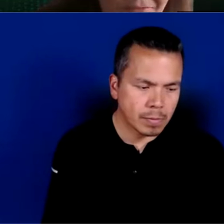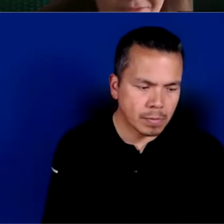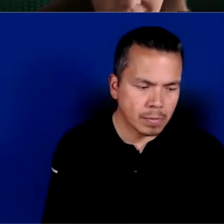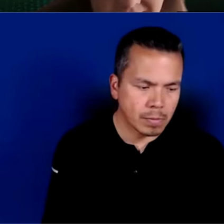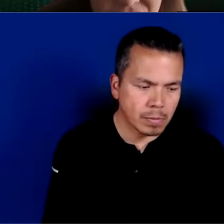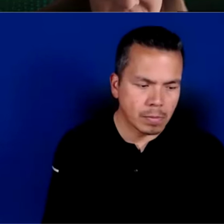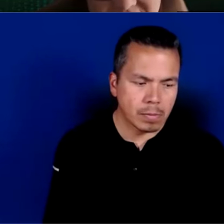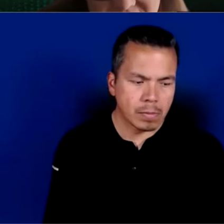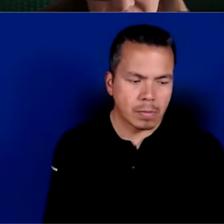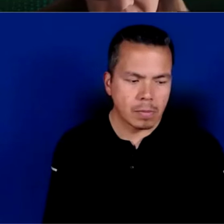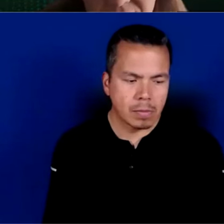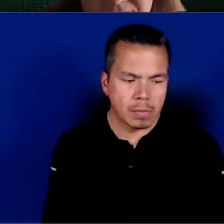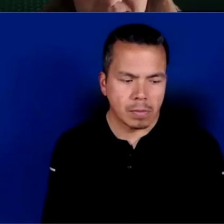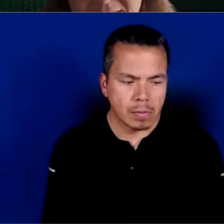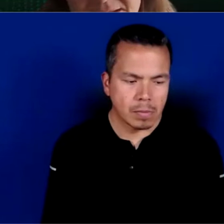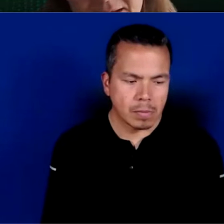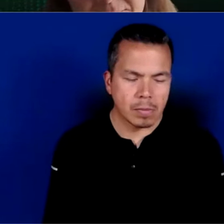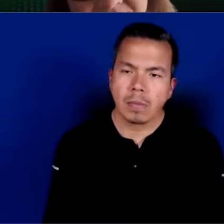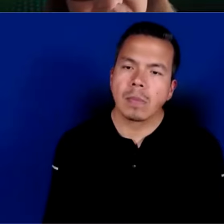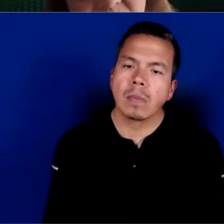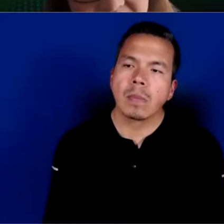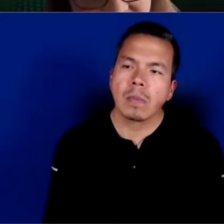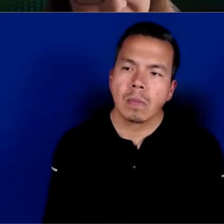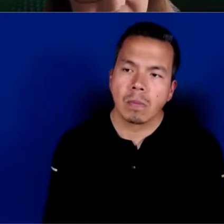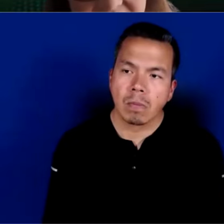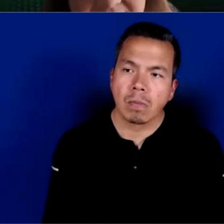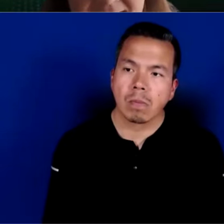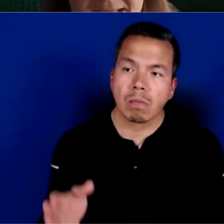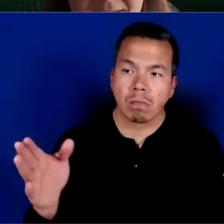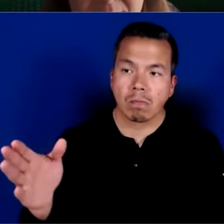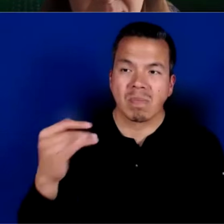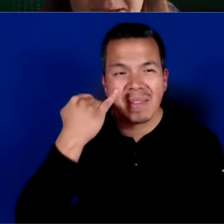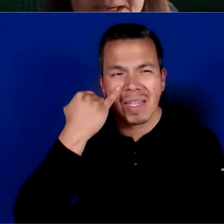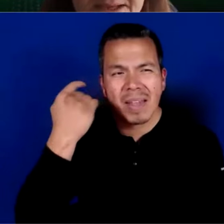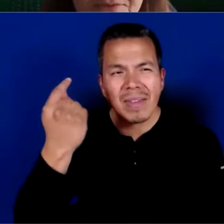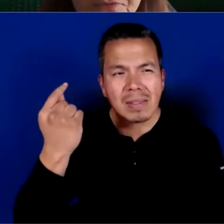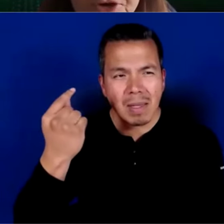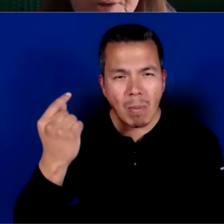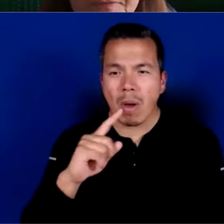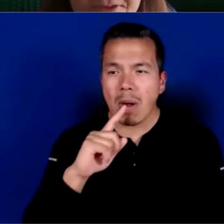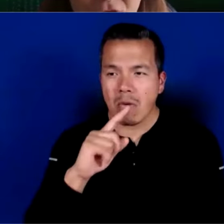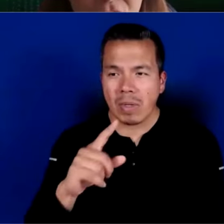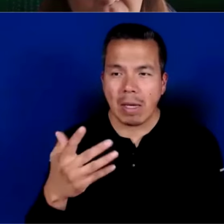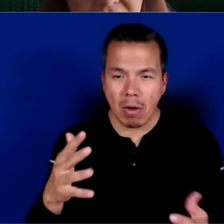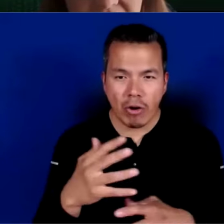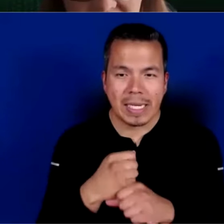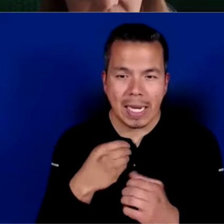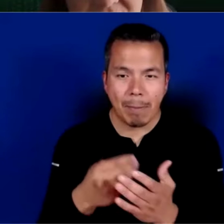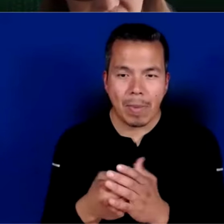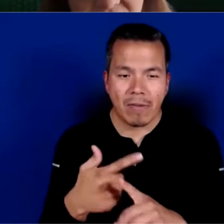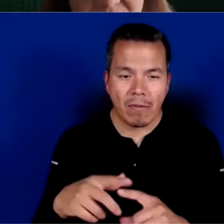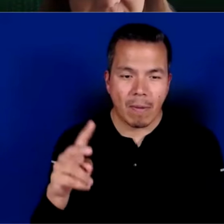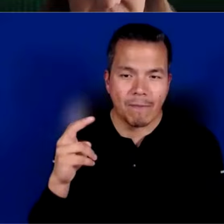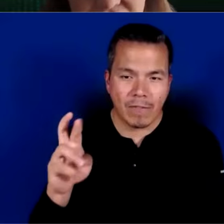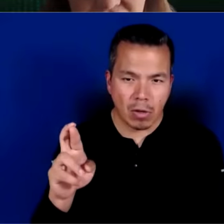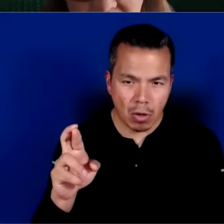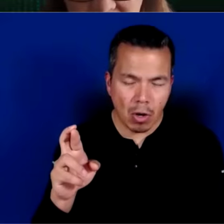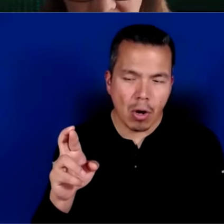We kind of answered this a little bit already. If someone is getting money from VR,